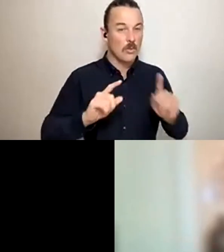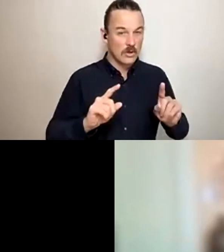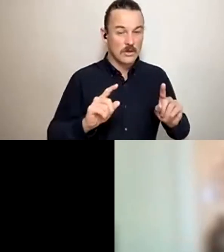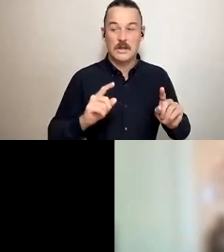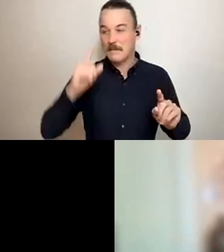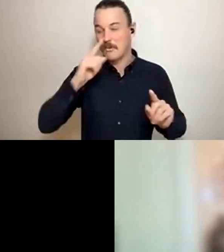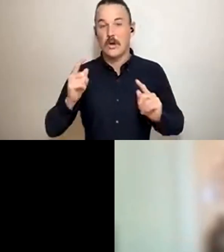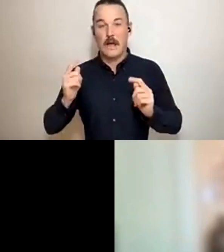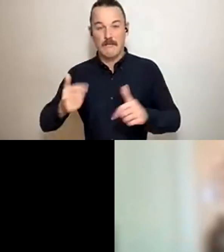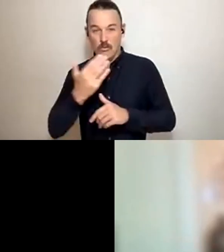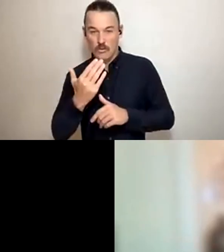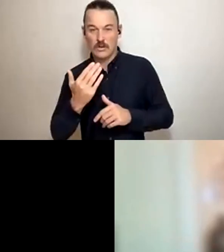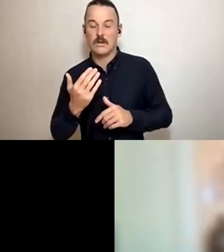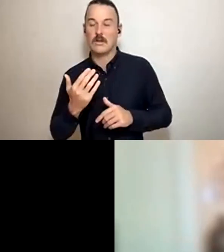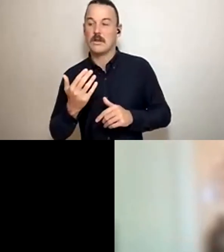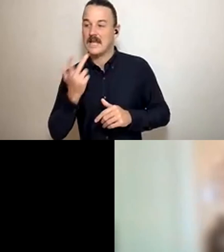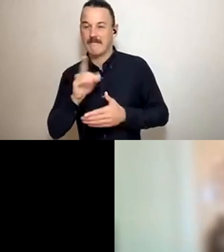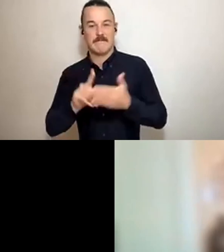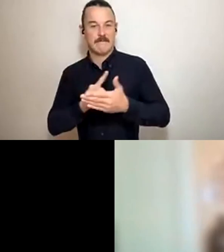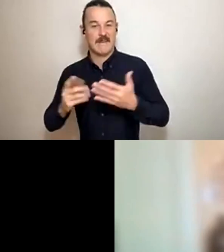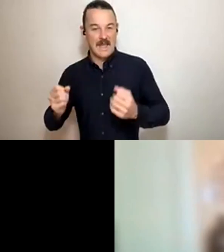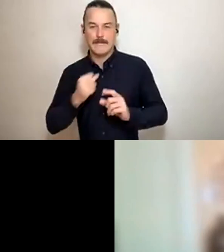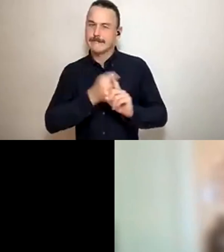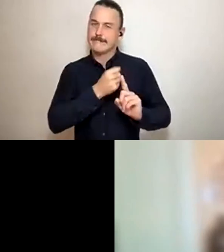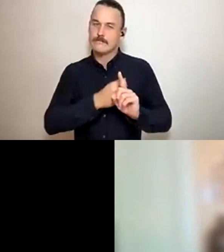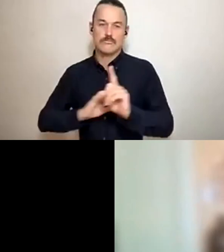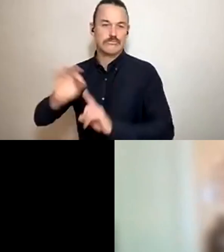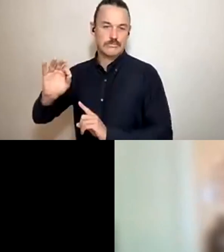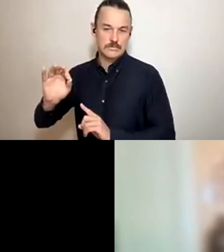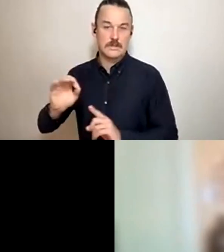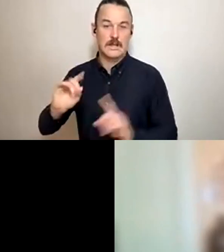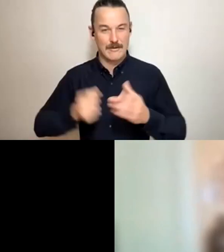disability futures and the role of sociology. So over to you, Lizzie.